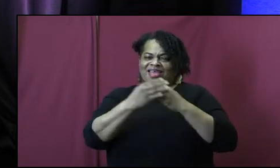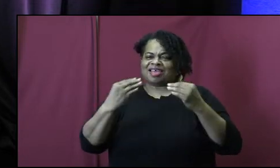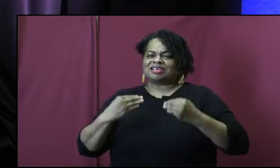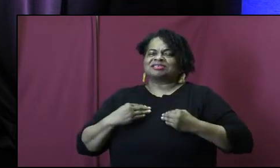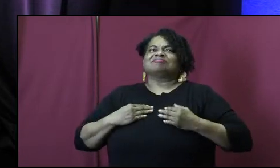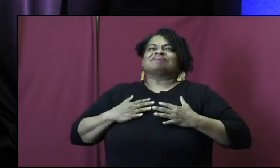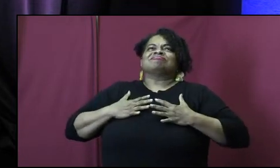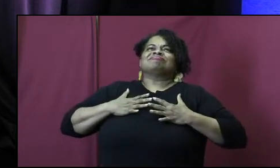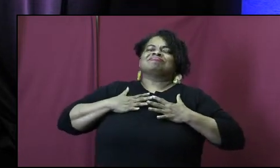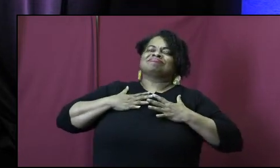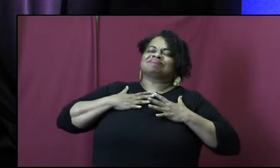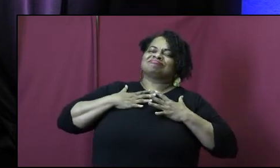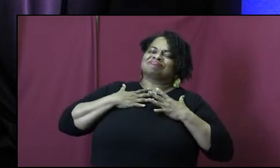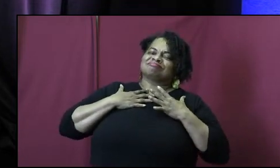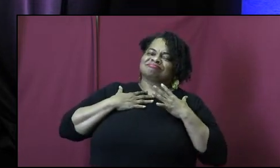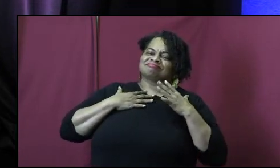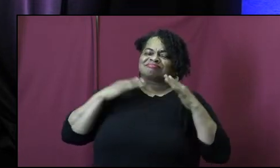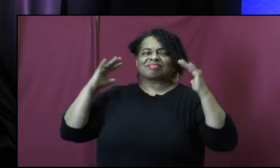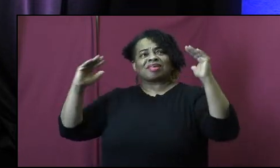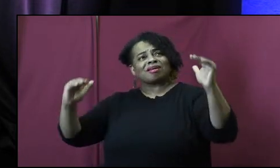brand new.